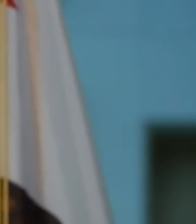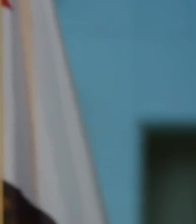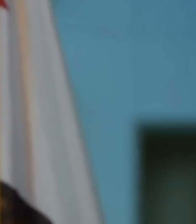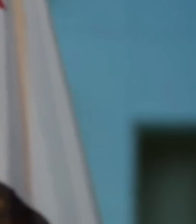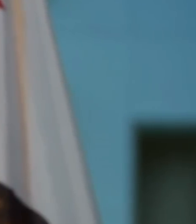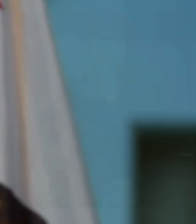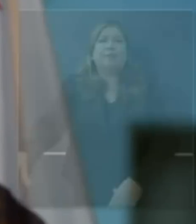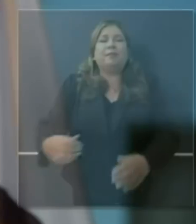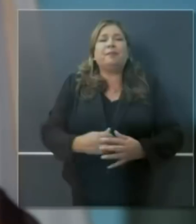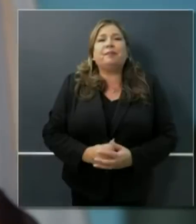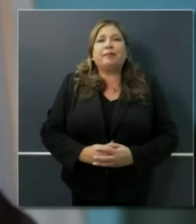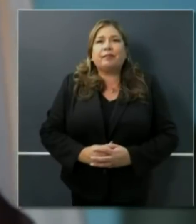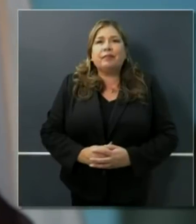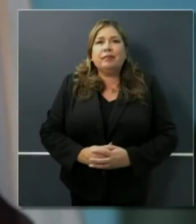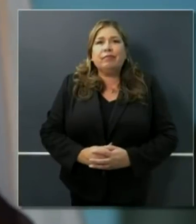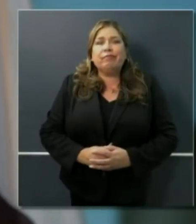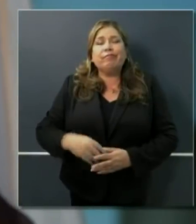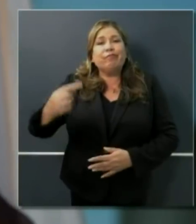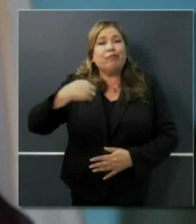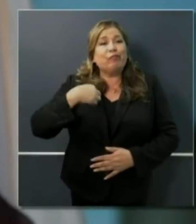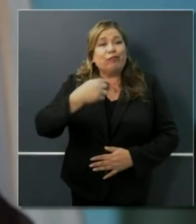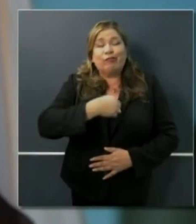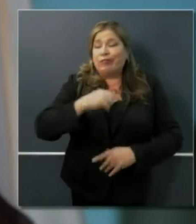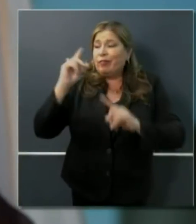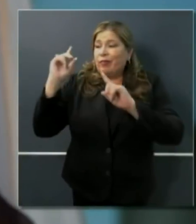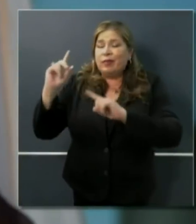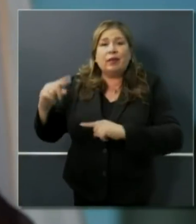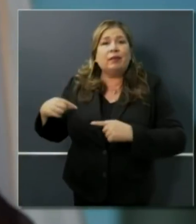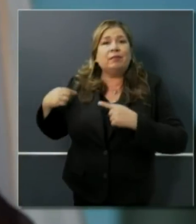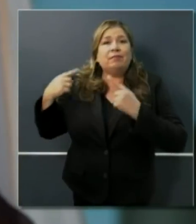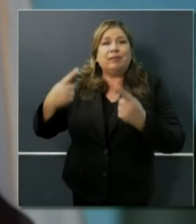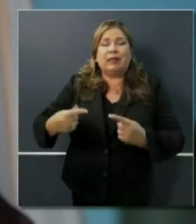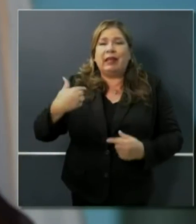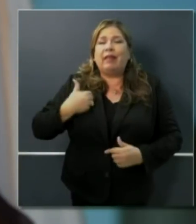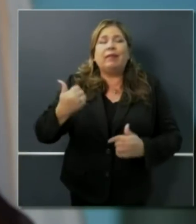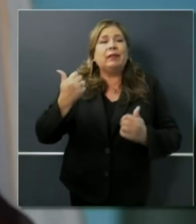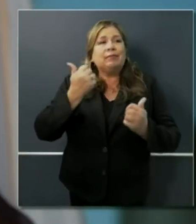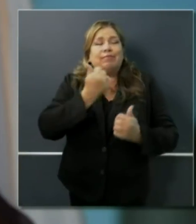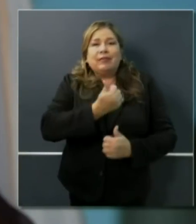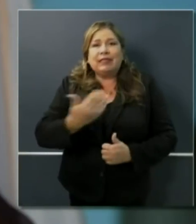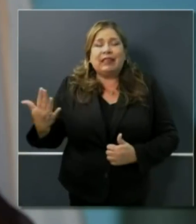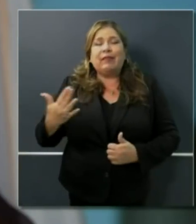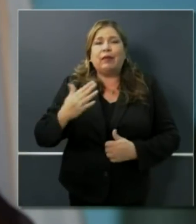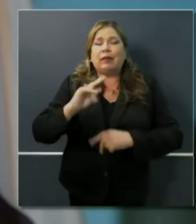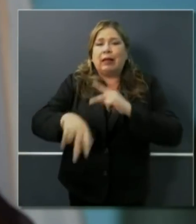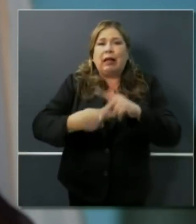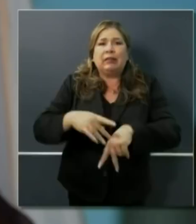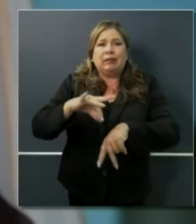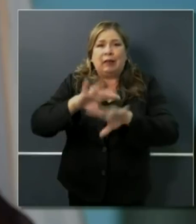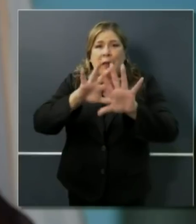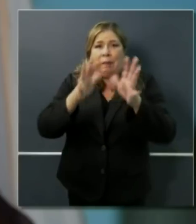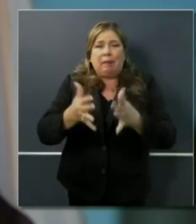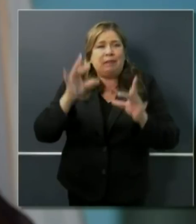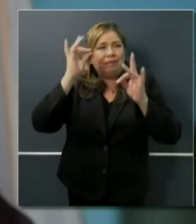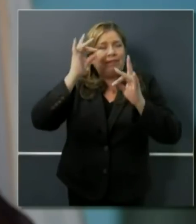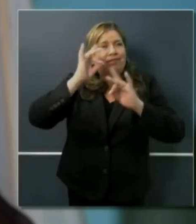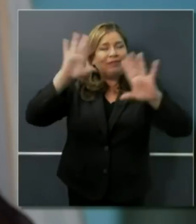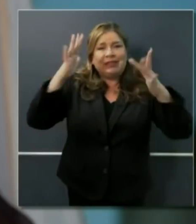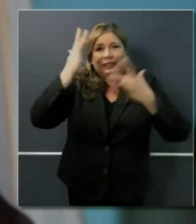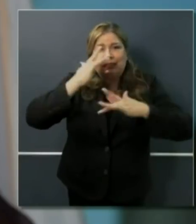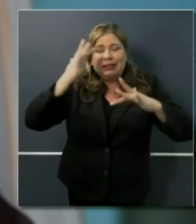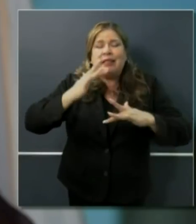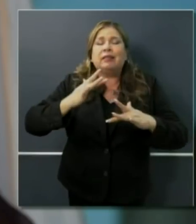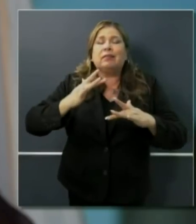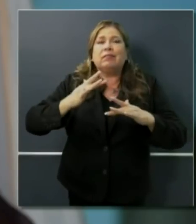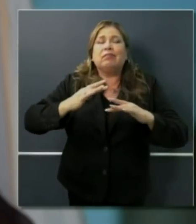So we've gone through a series of what I would refer to as pandemic response shifts since we started this journey